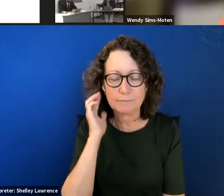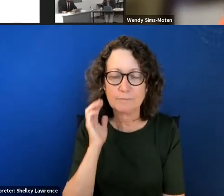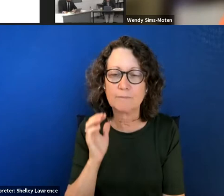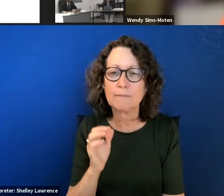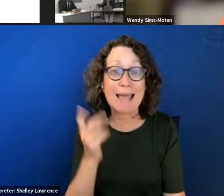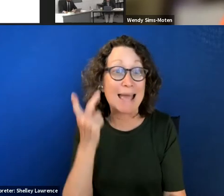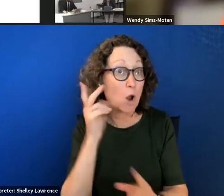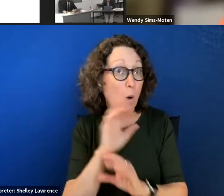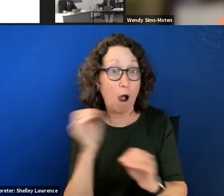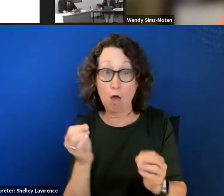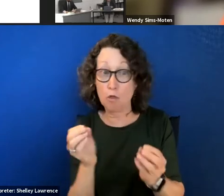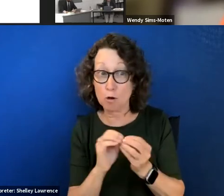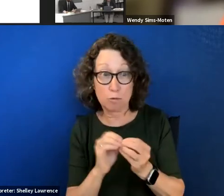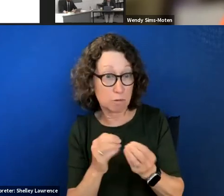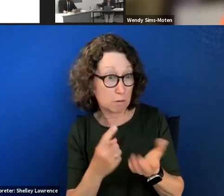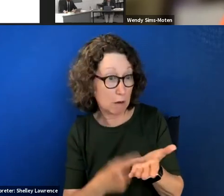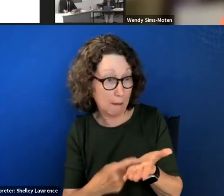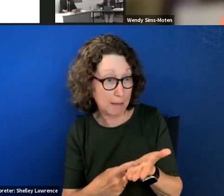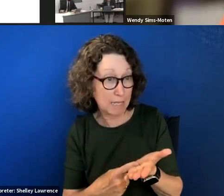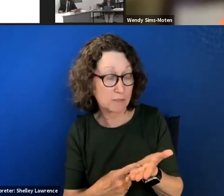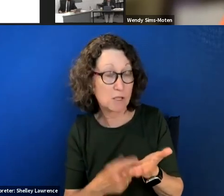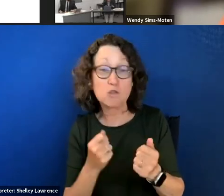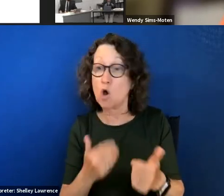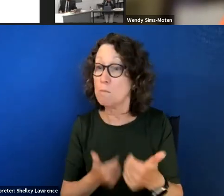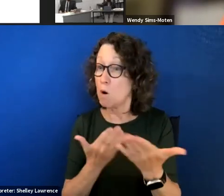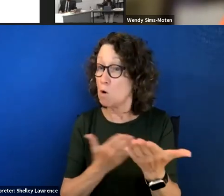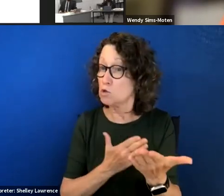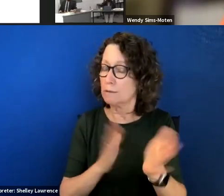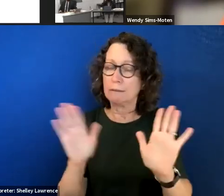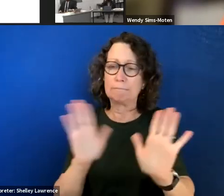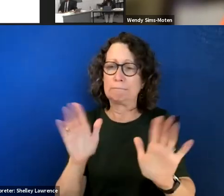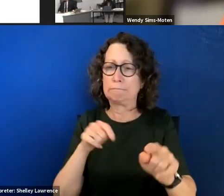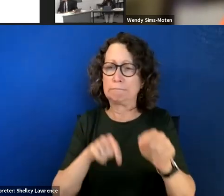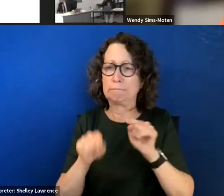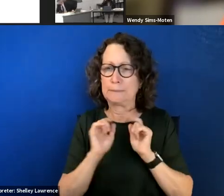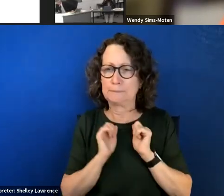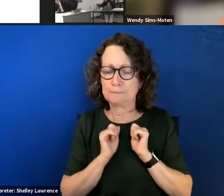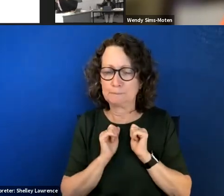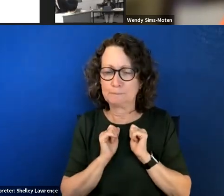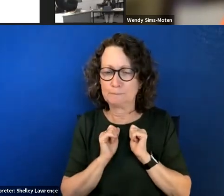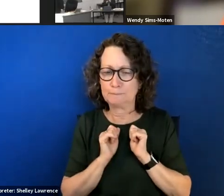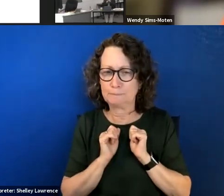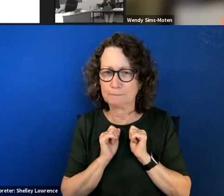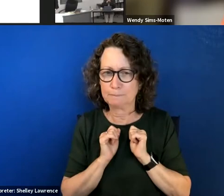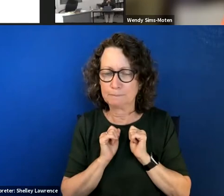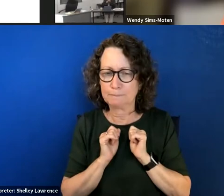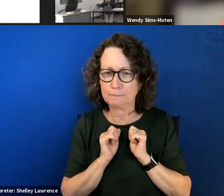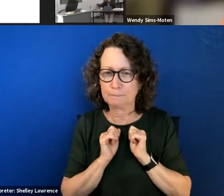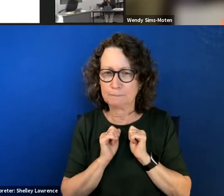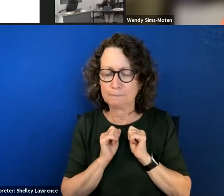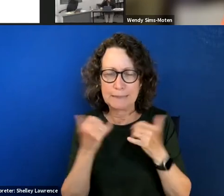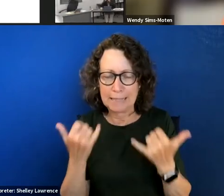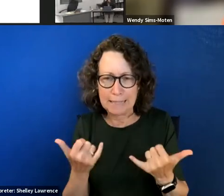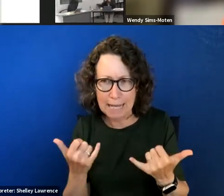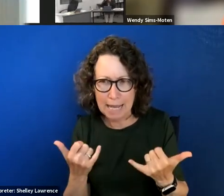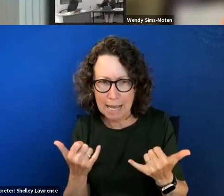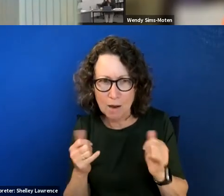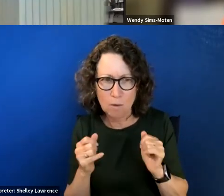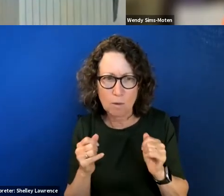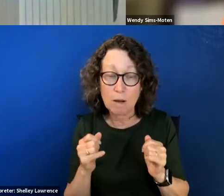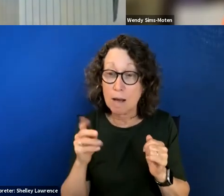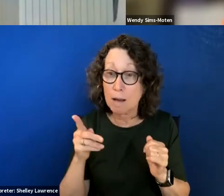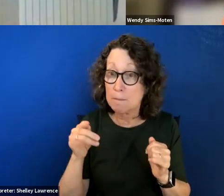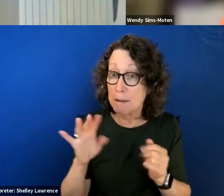I see no other further comments, so may I have a motion? Oh, no, I guess we now we have public